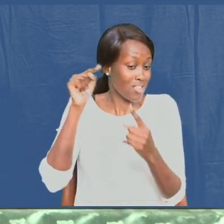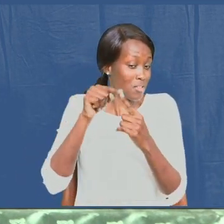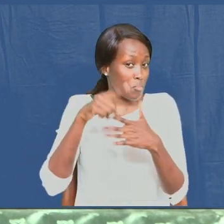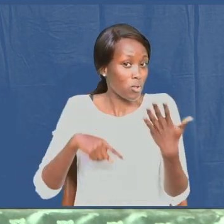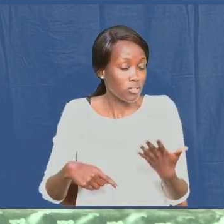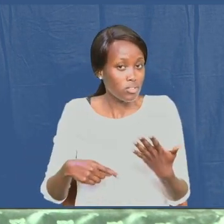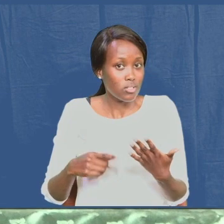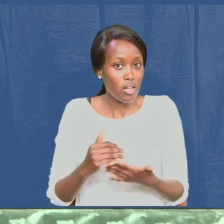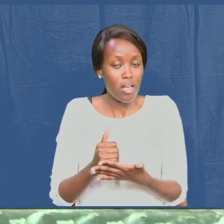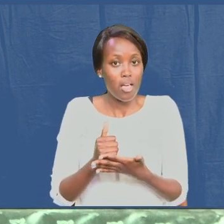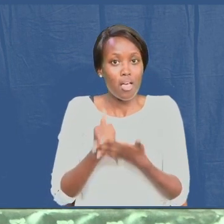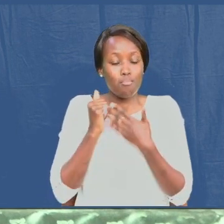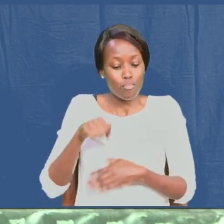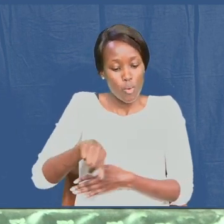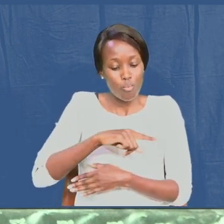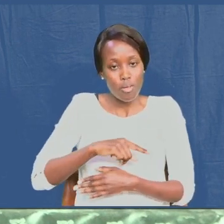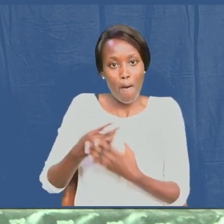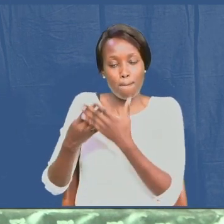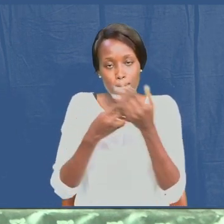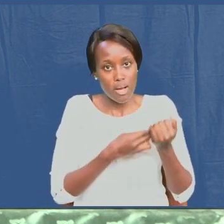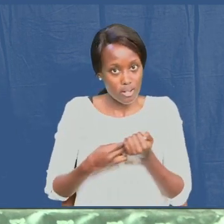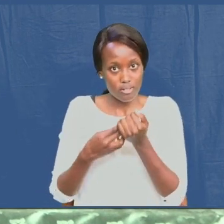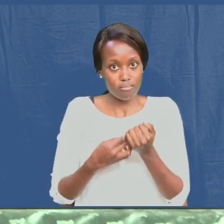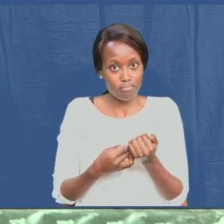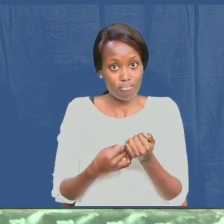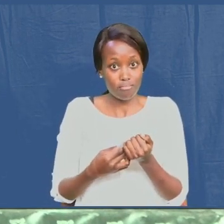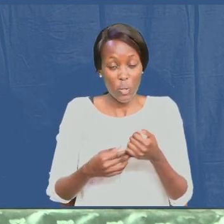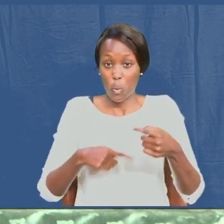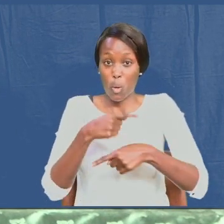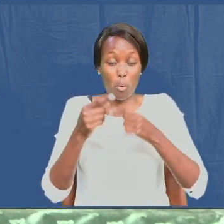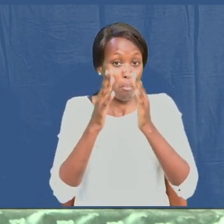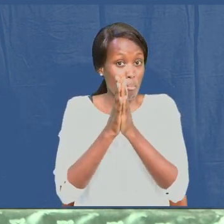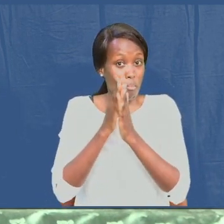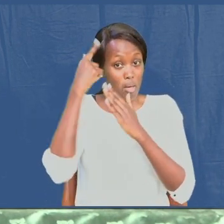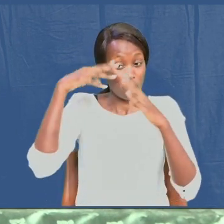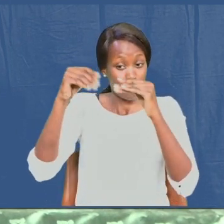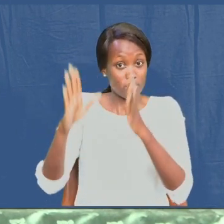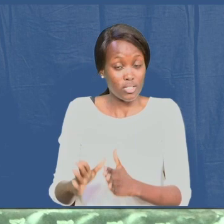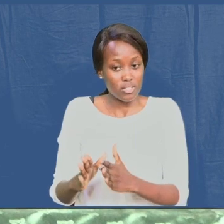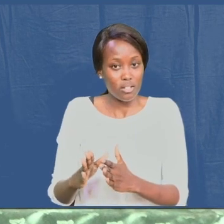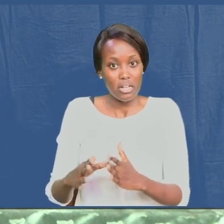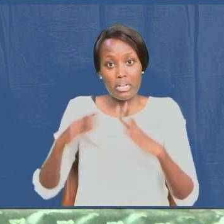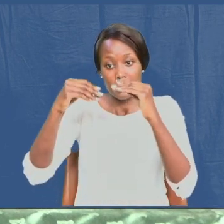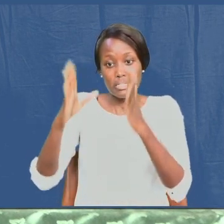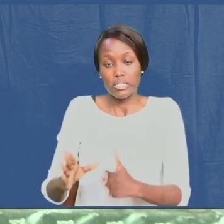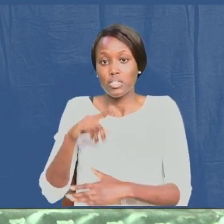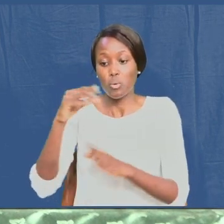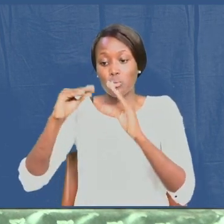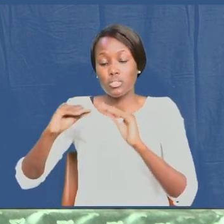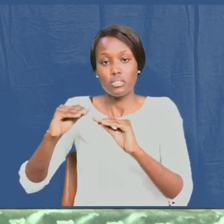at making us patriots. May we continue to pray for our teachers, both formal